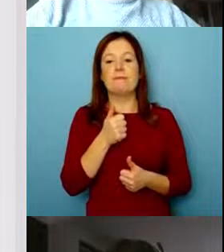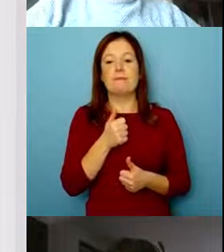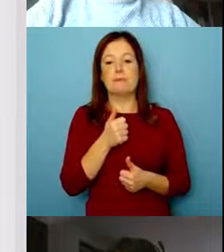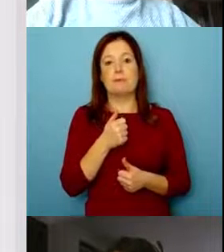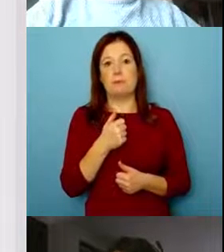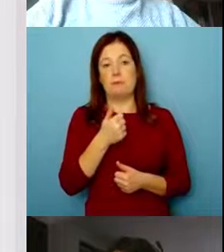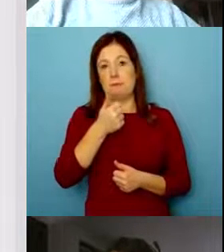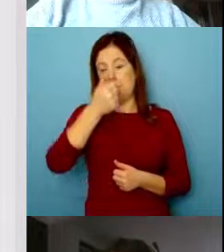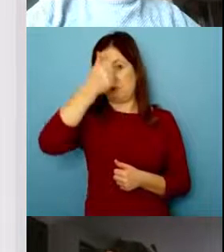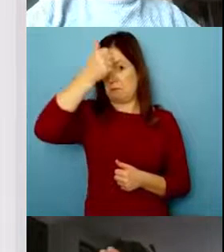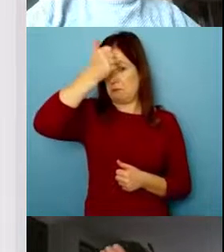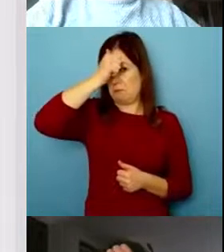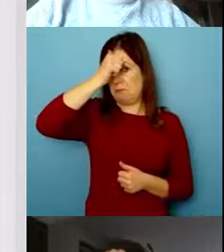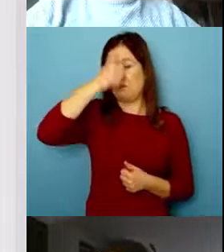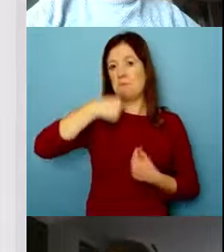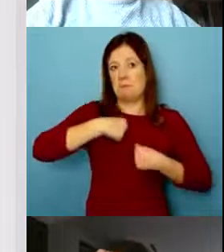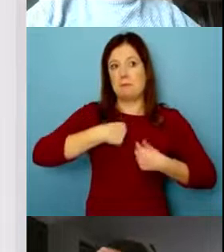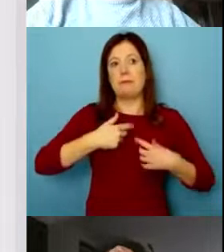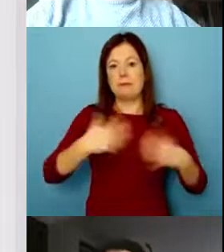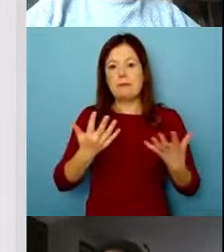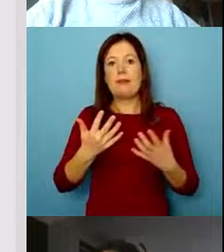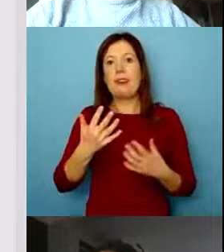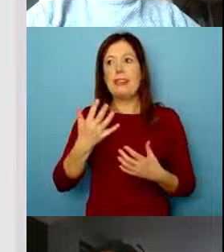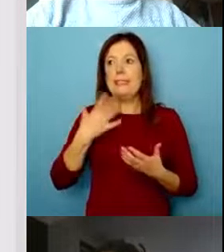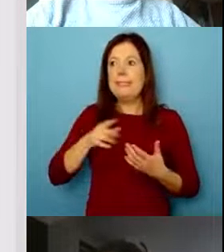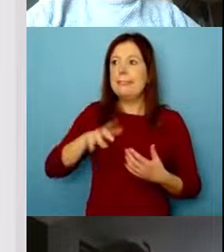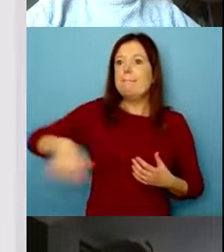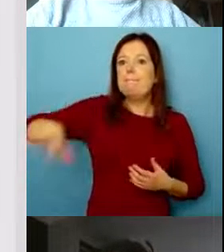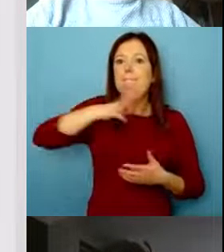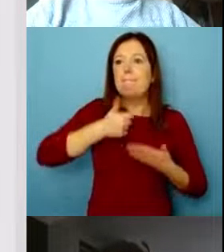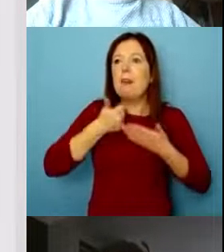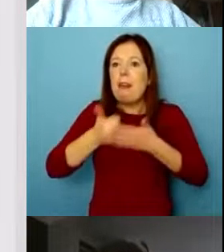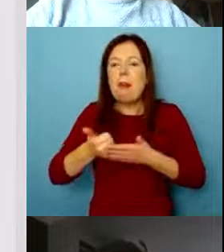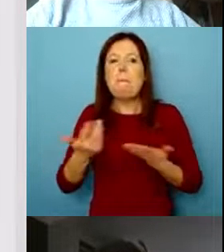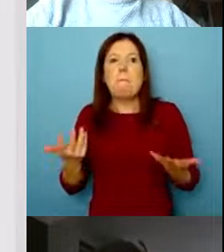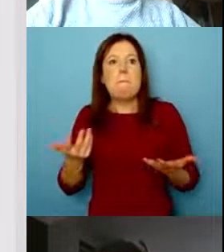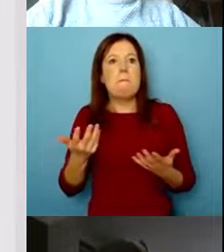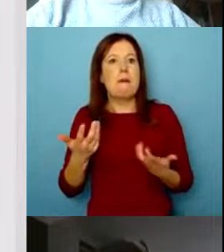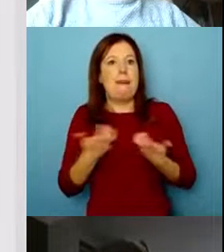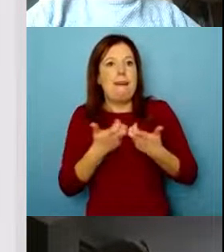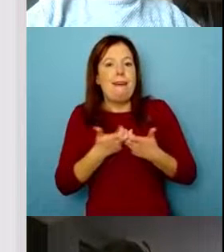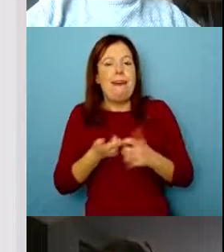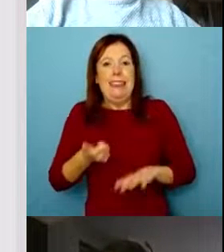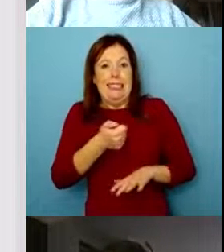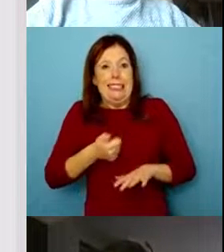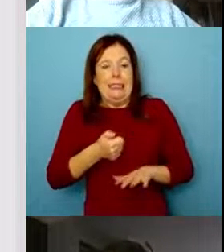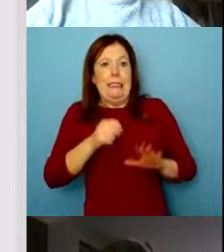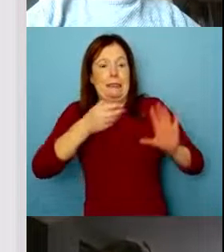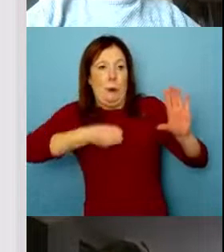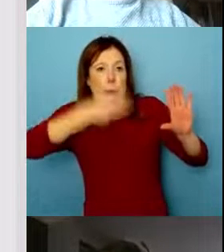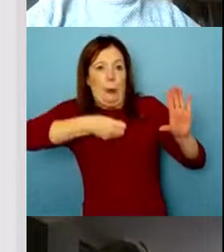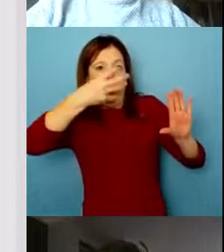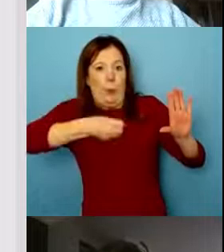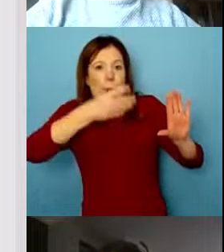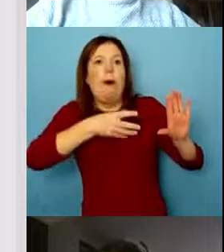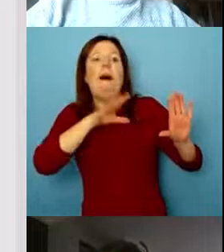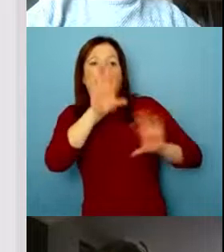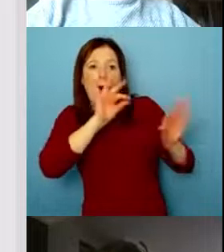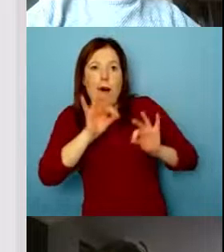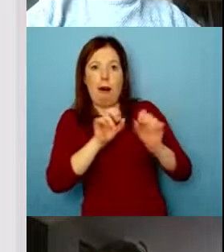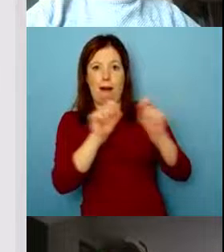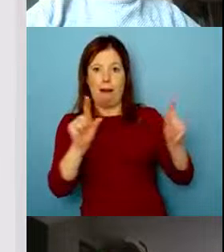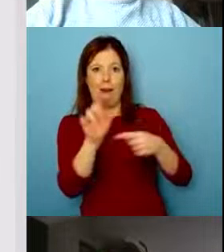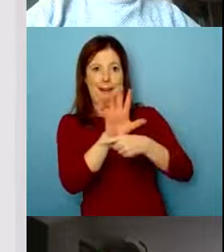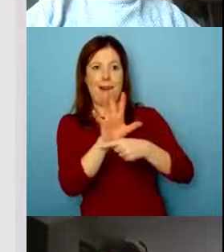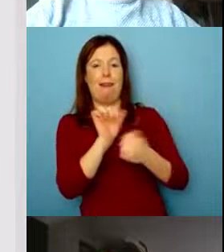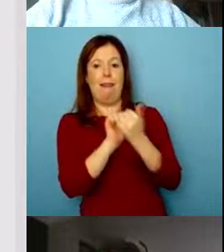us knowing that there's a large need to help people to navigate and select and enjoy content,